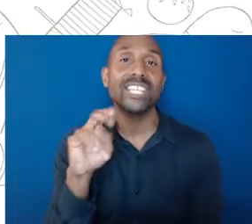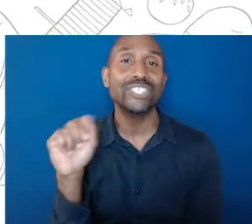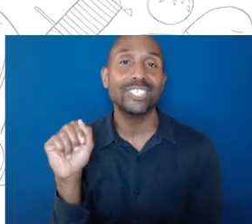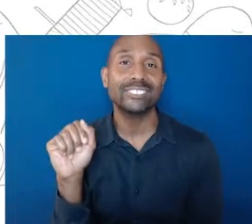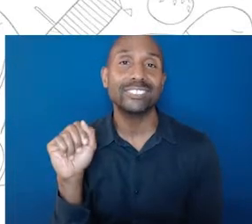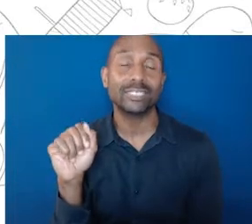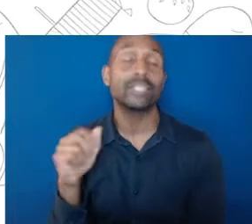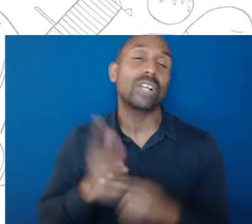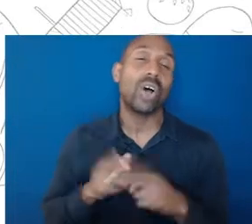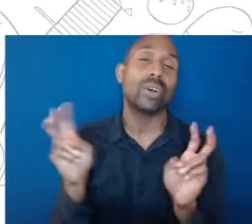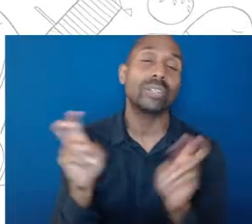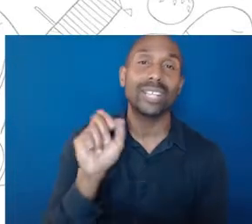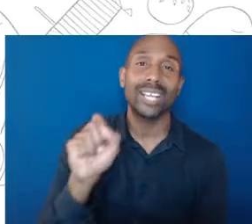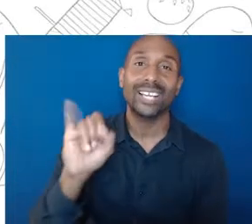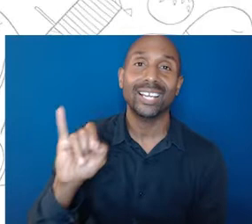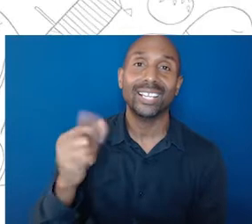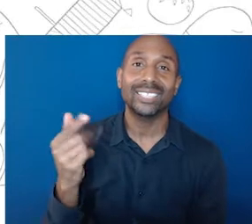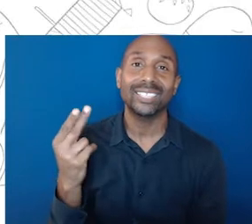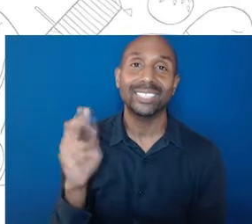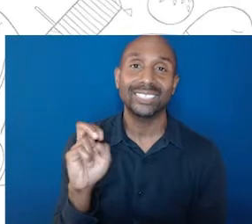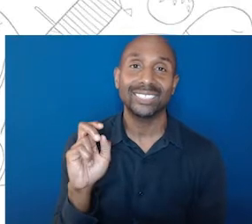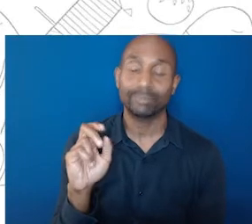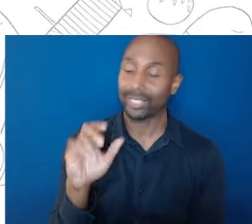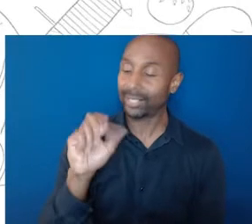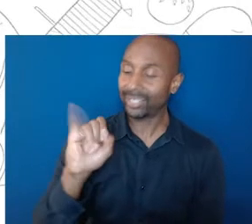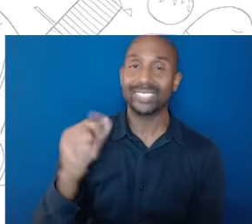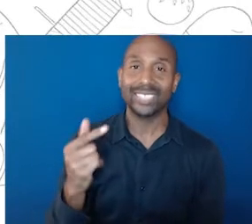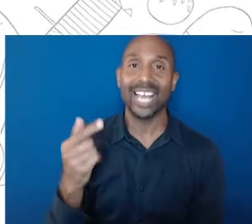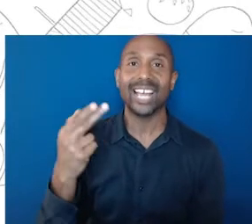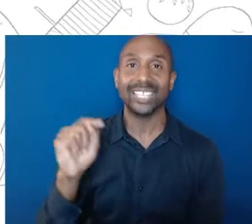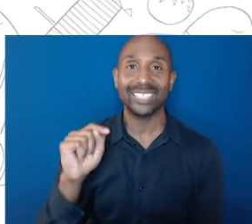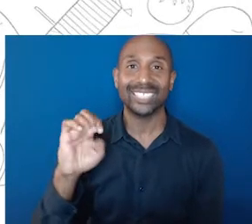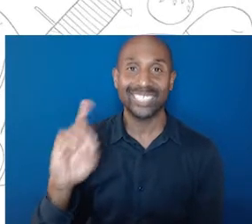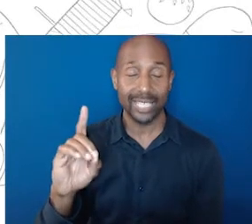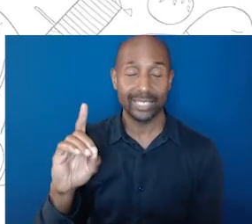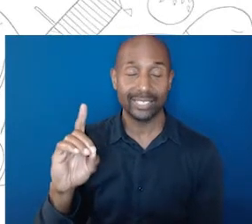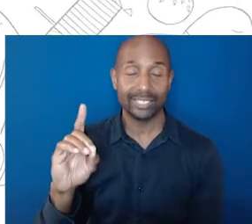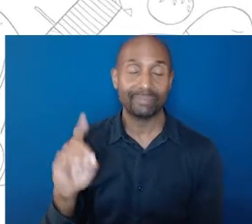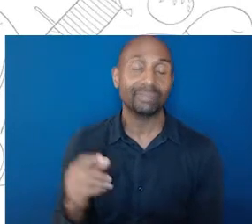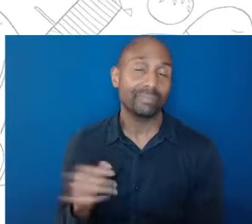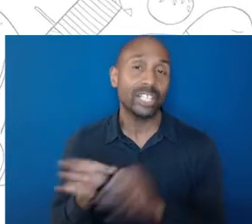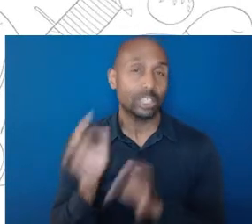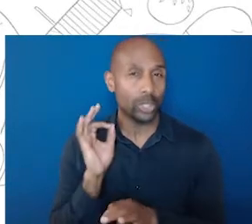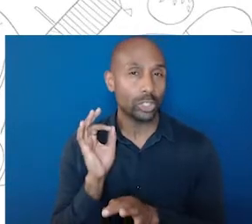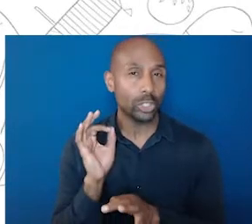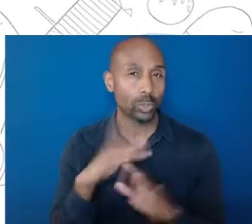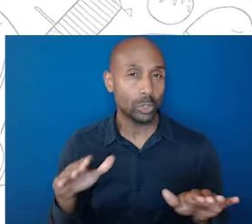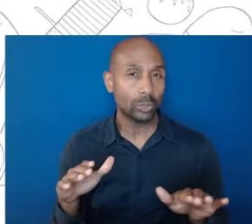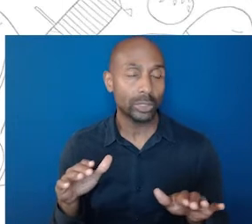well. So, you know, it's talking about it. It's a spiritual piece for me as well